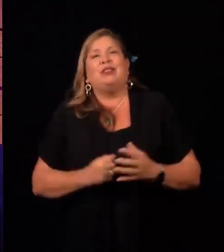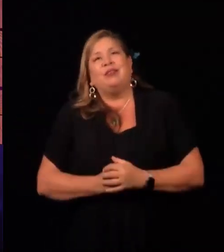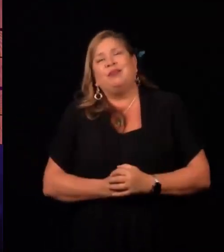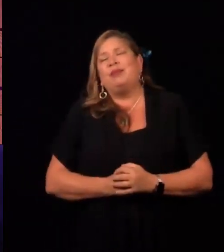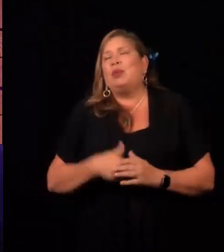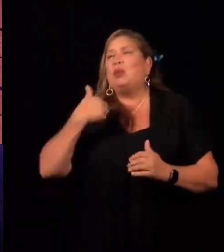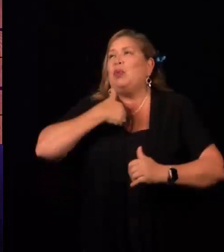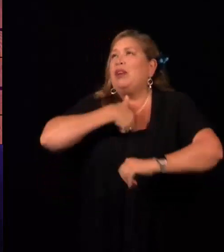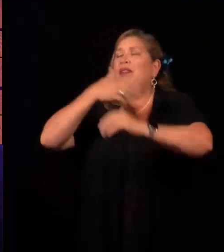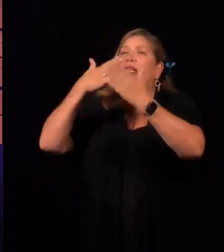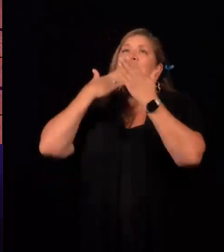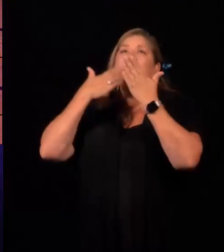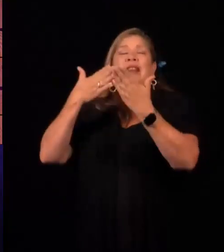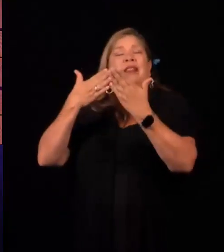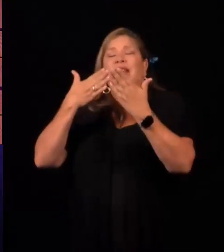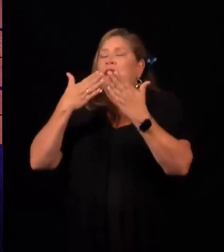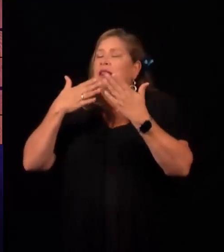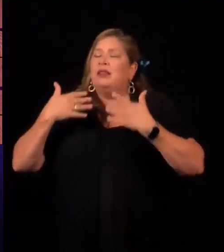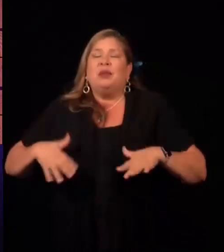Thankful that he